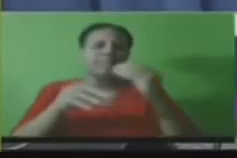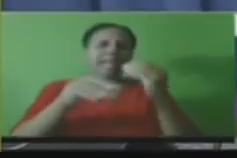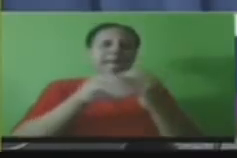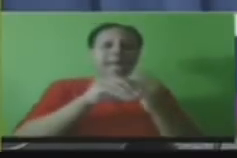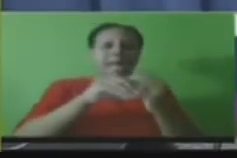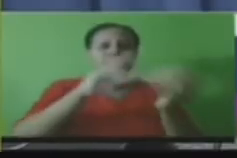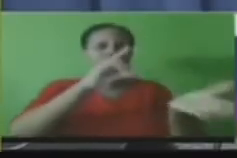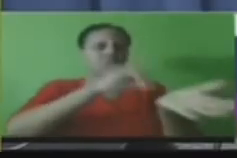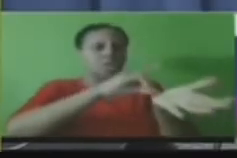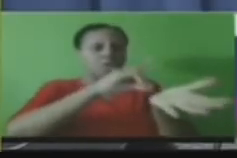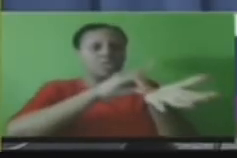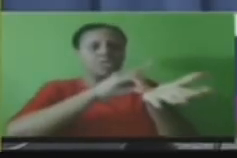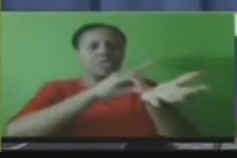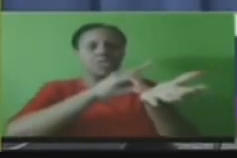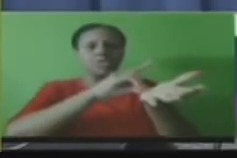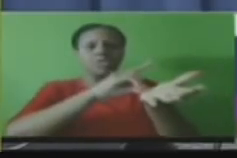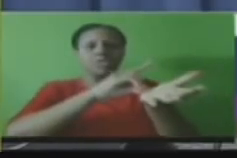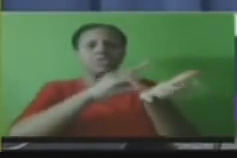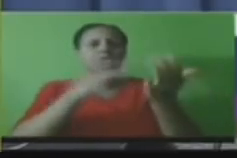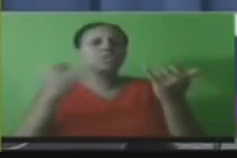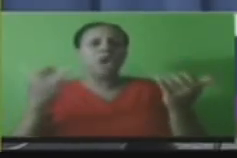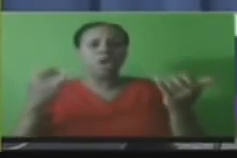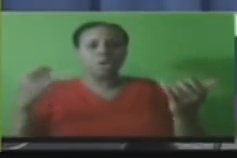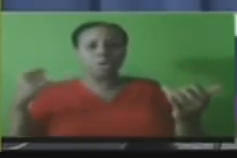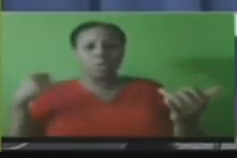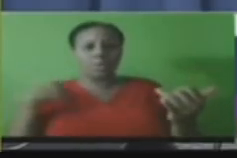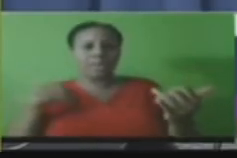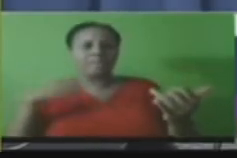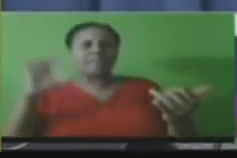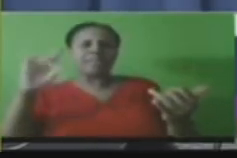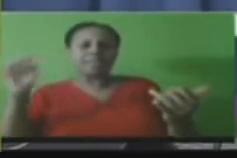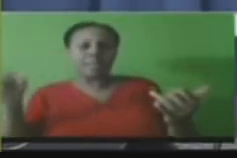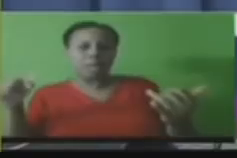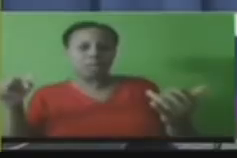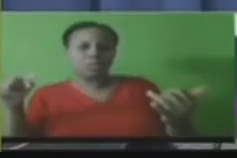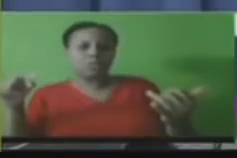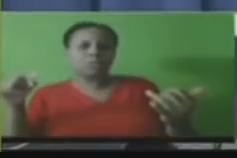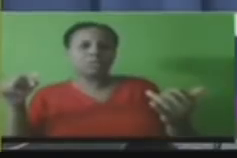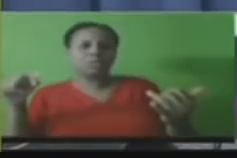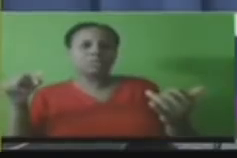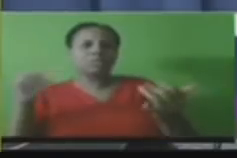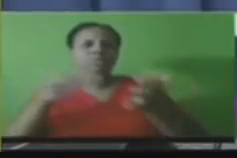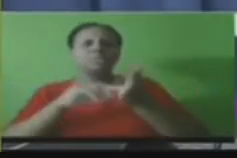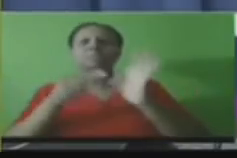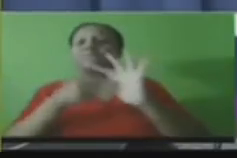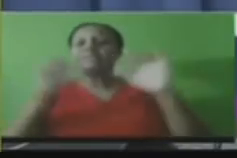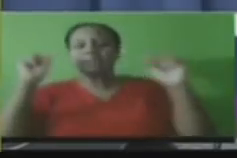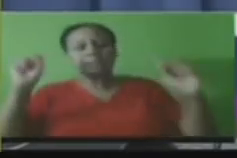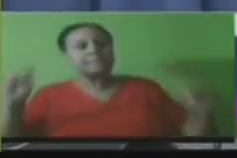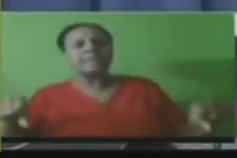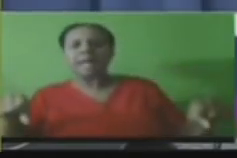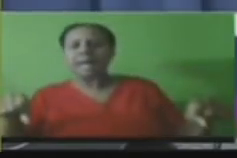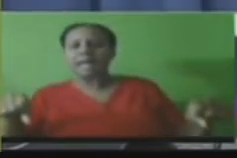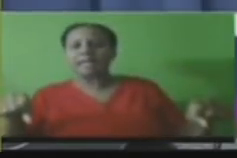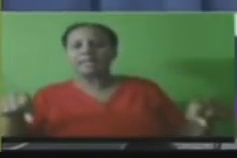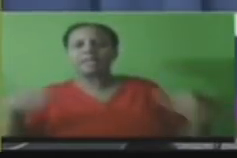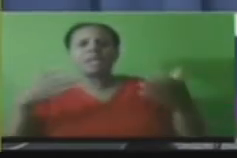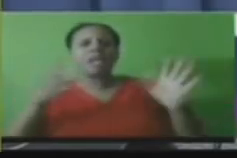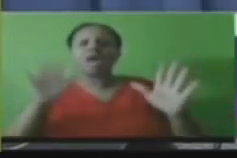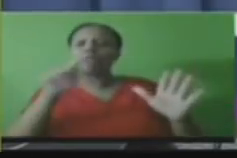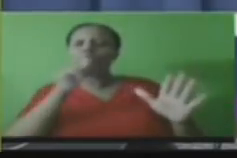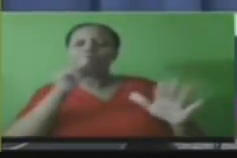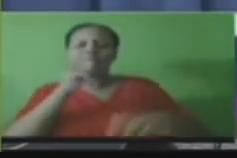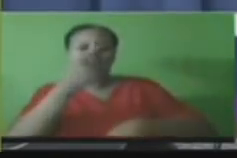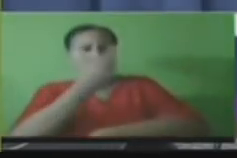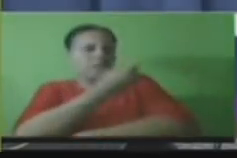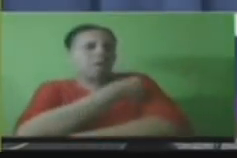800,000 doses of vaccines, to make vaccines now available to private hospitals who have agreed